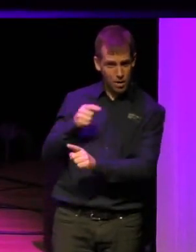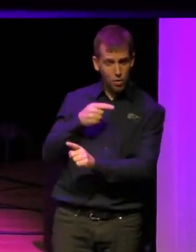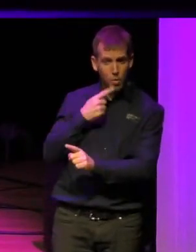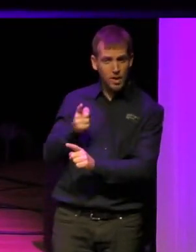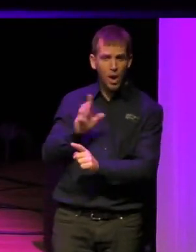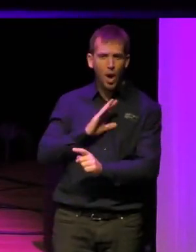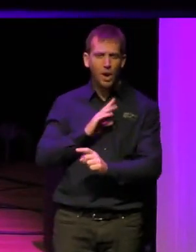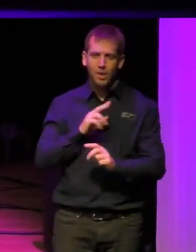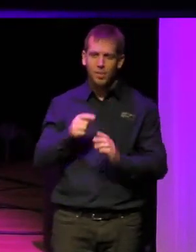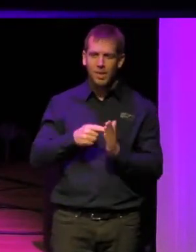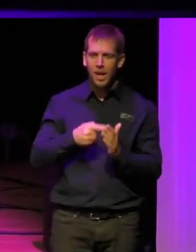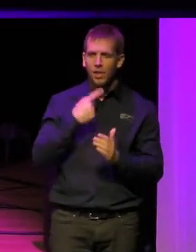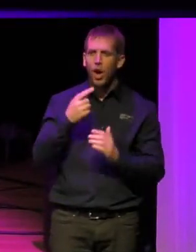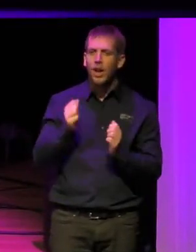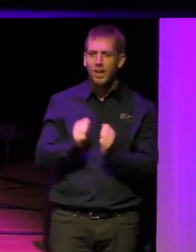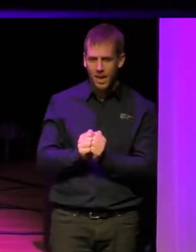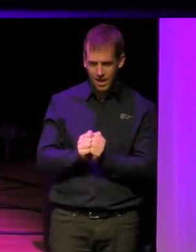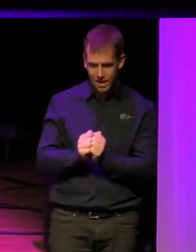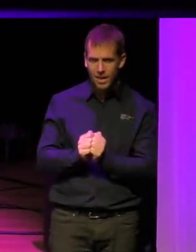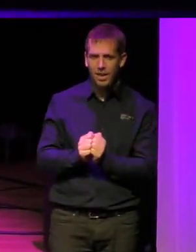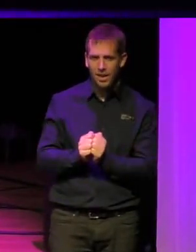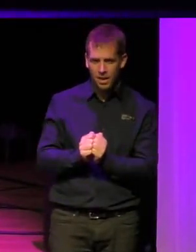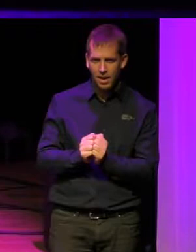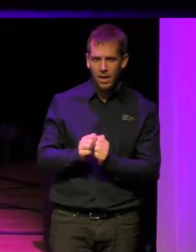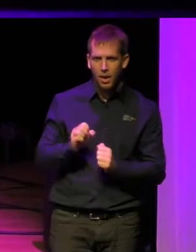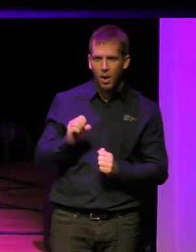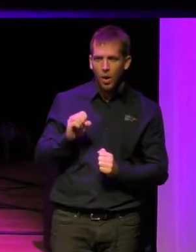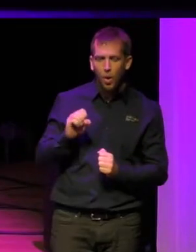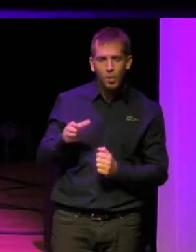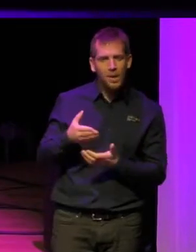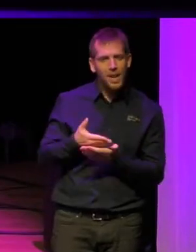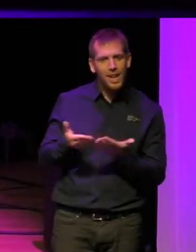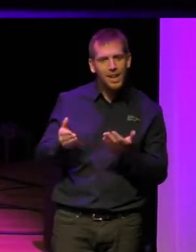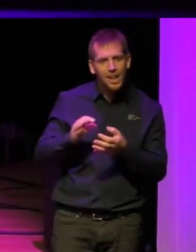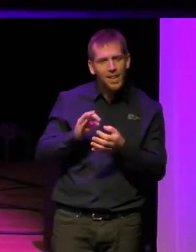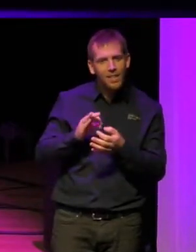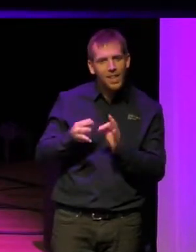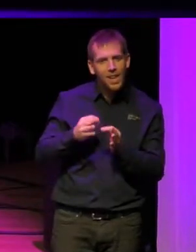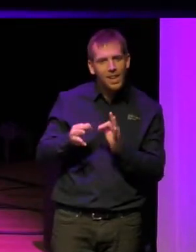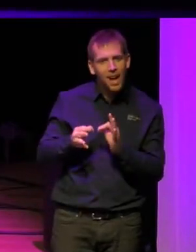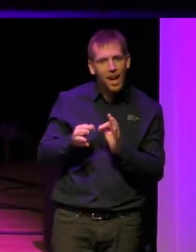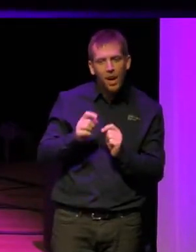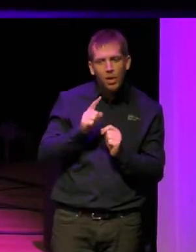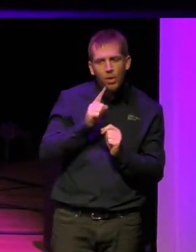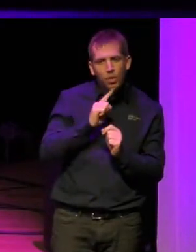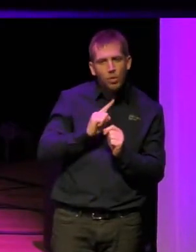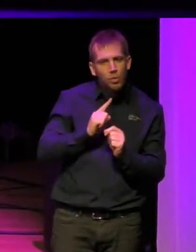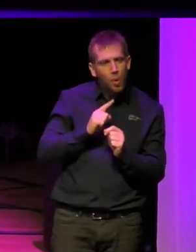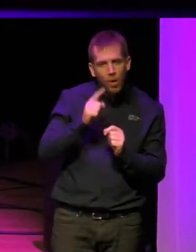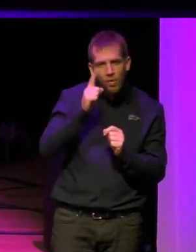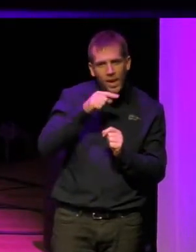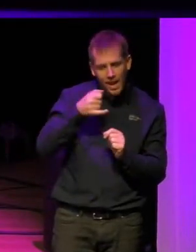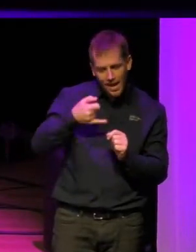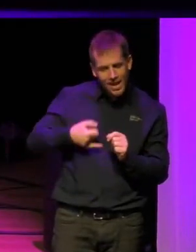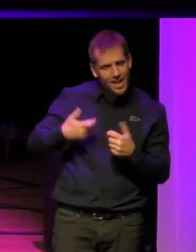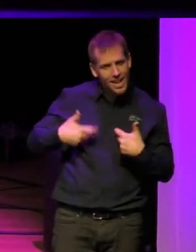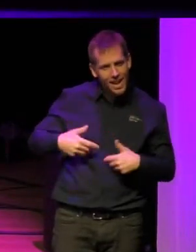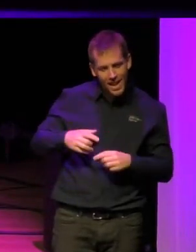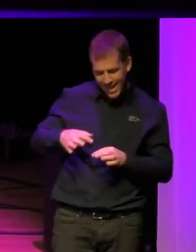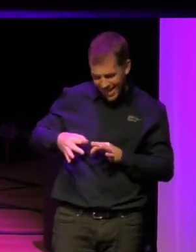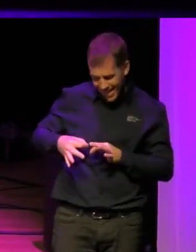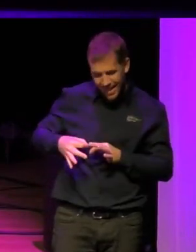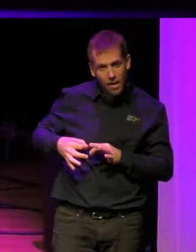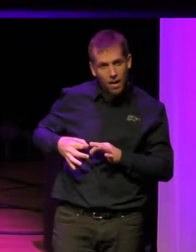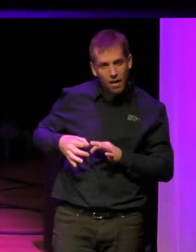mend a torn hem on your dress, you'll soon be without a dress.